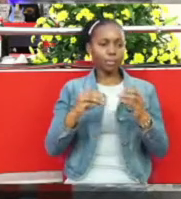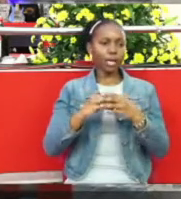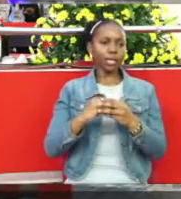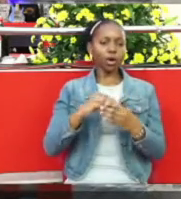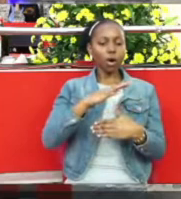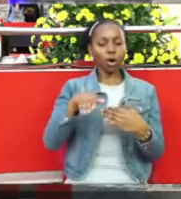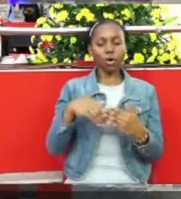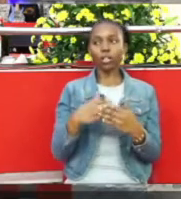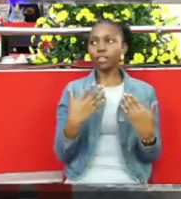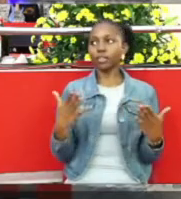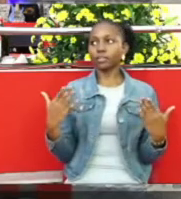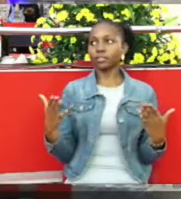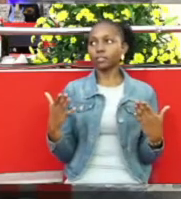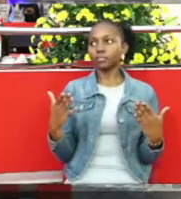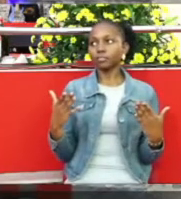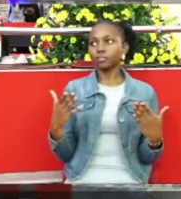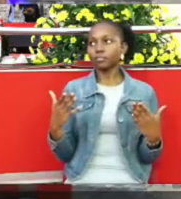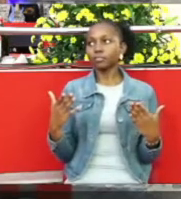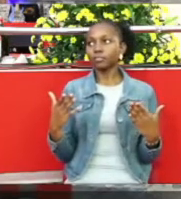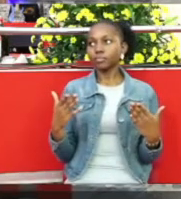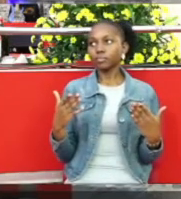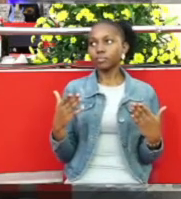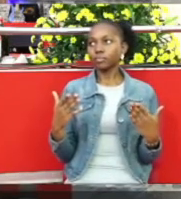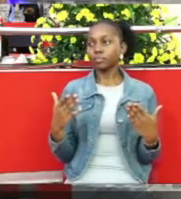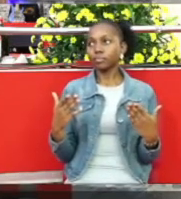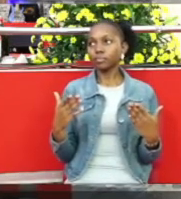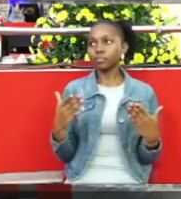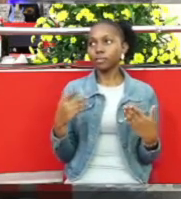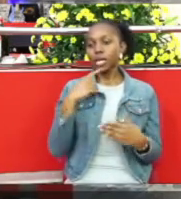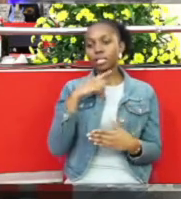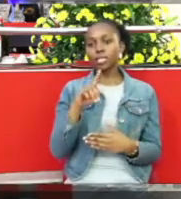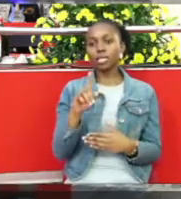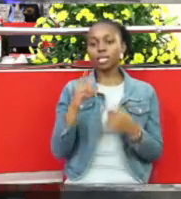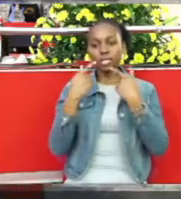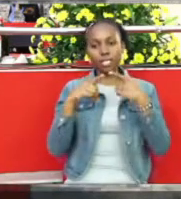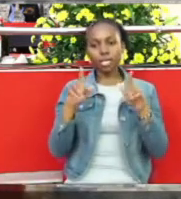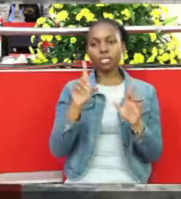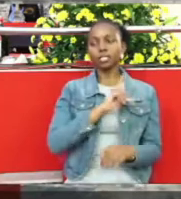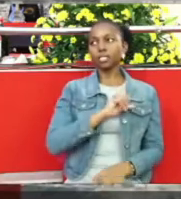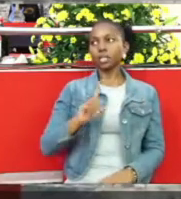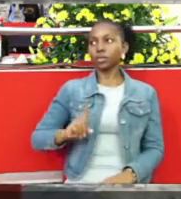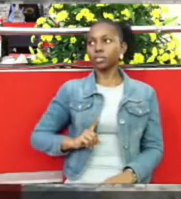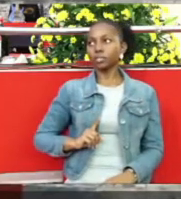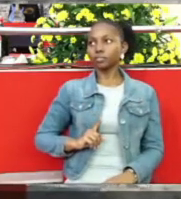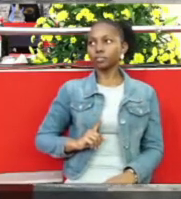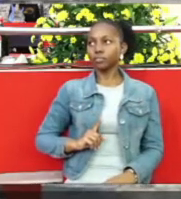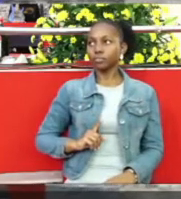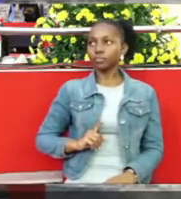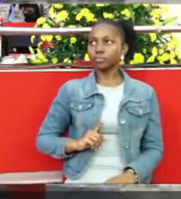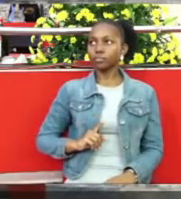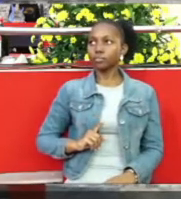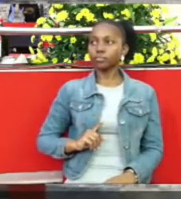so they came into being. Ivo basi vikawa. Declares the Lord. Asema Bwana. These are the ones I